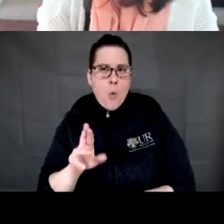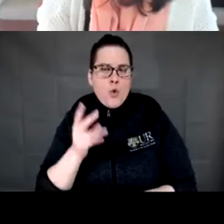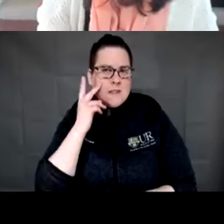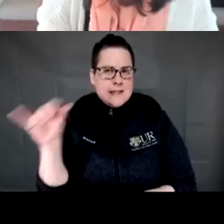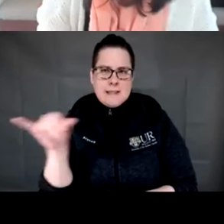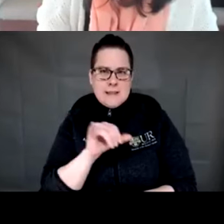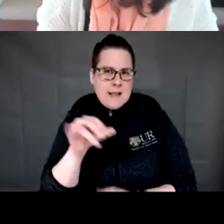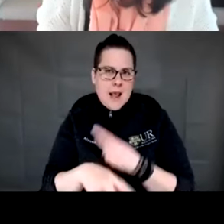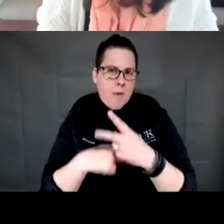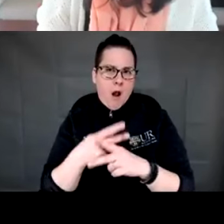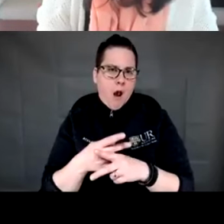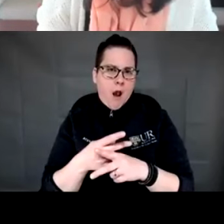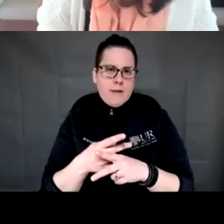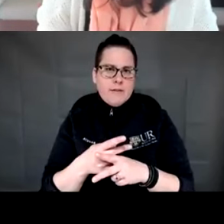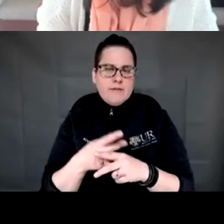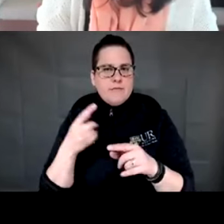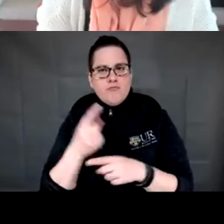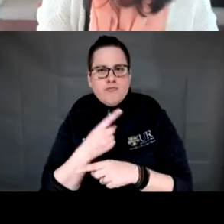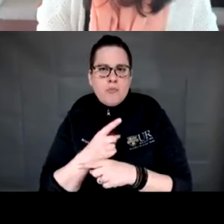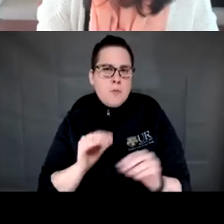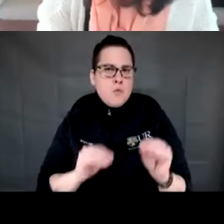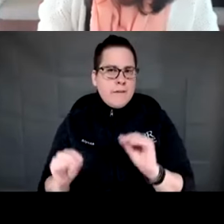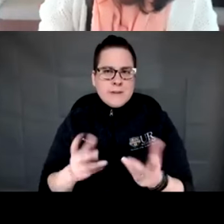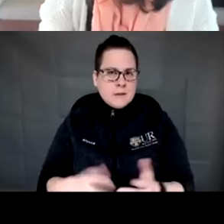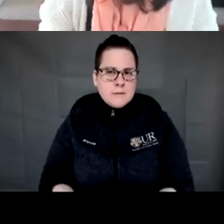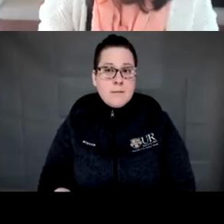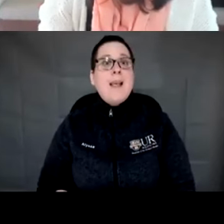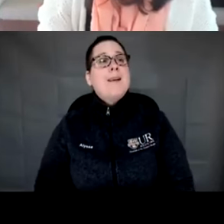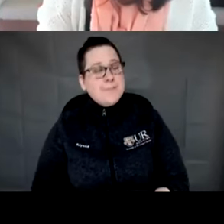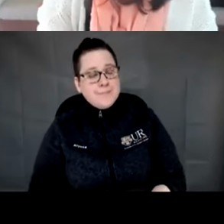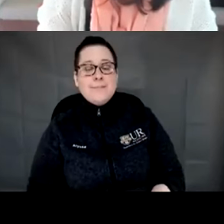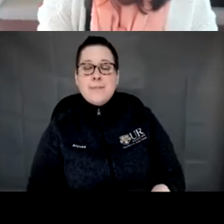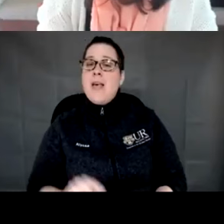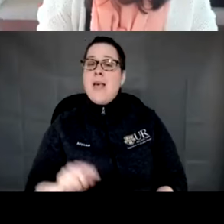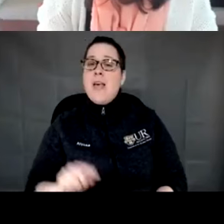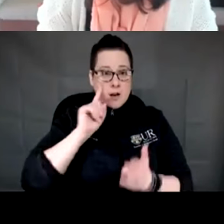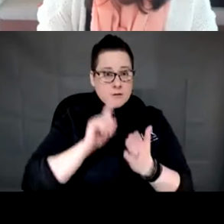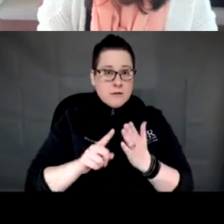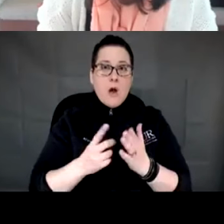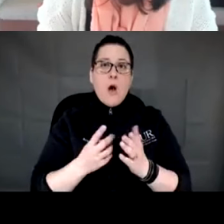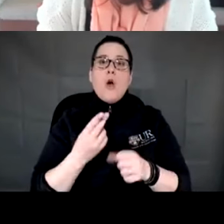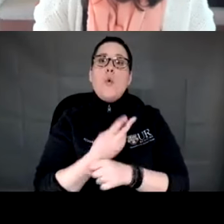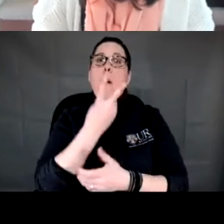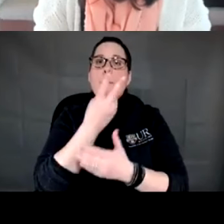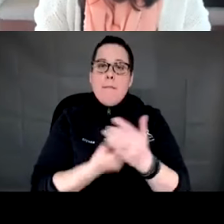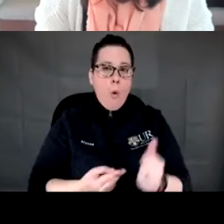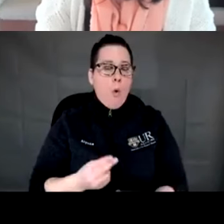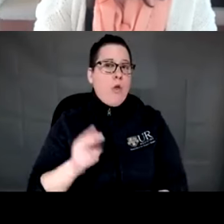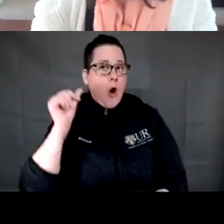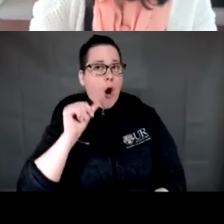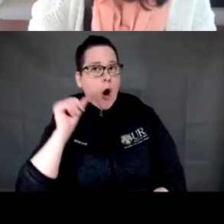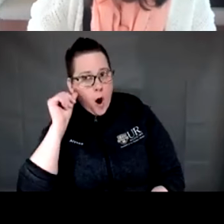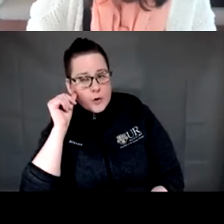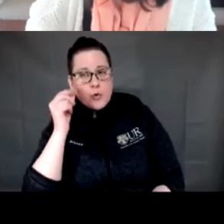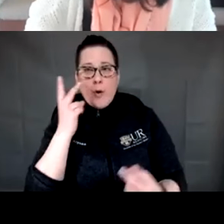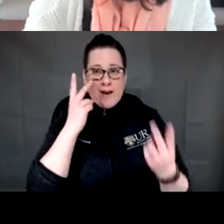type of stereotypic movements or whatnot? Yeah, so in this study, we used both auditory and visual stimuli,